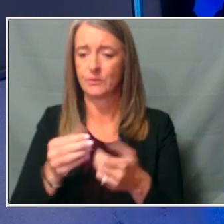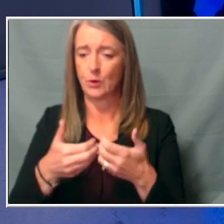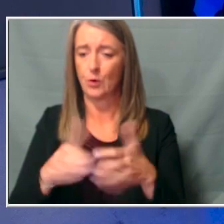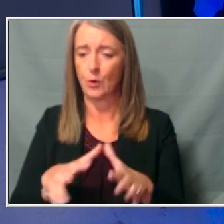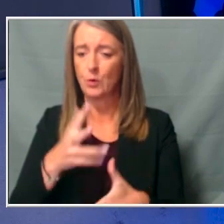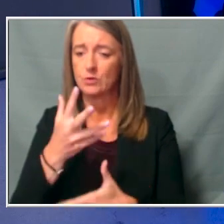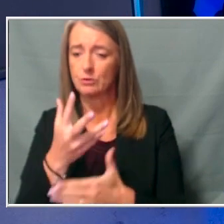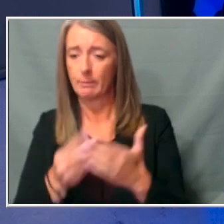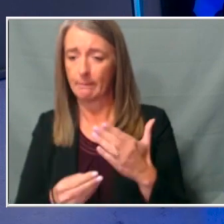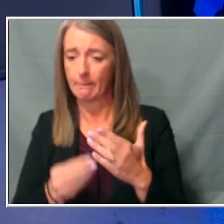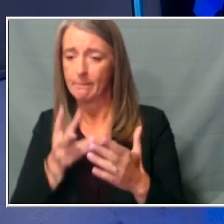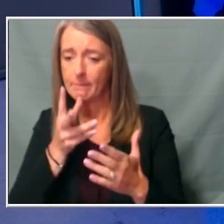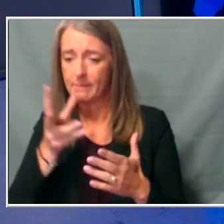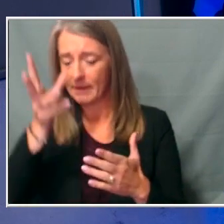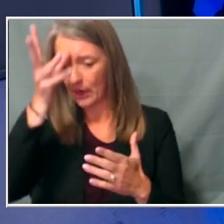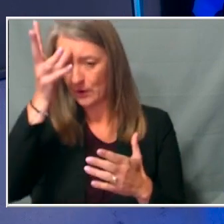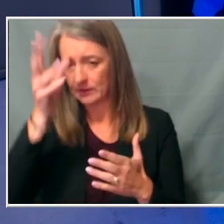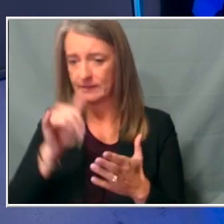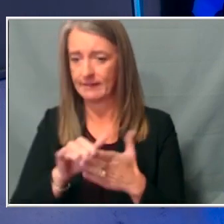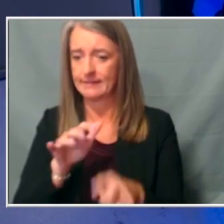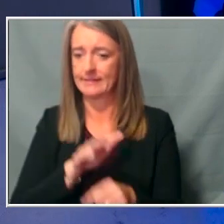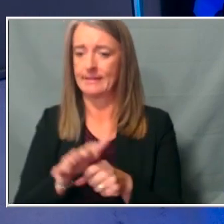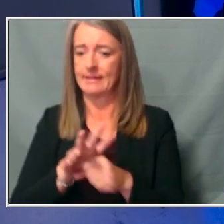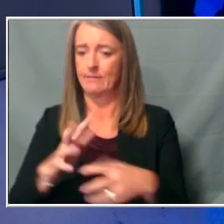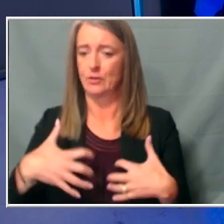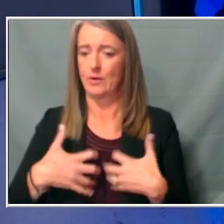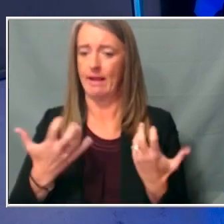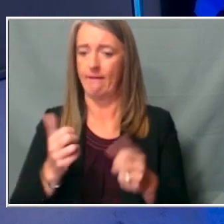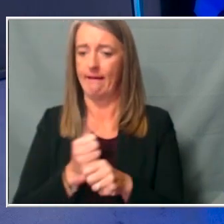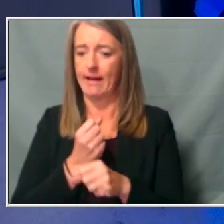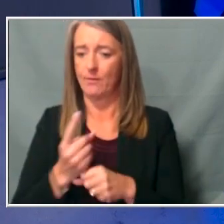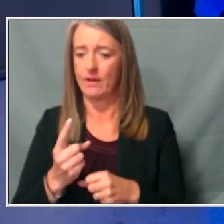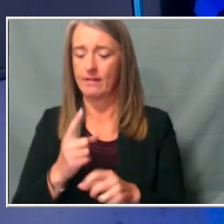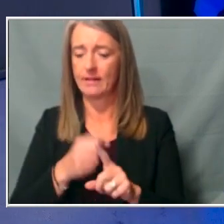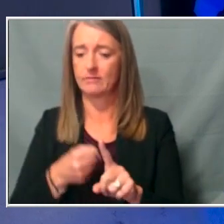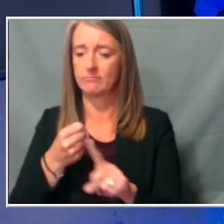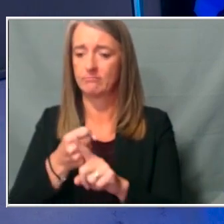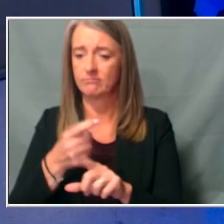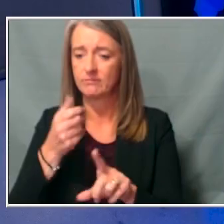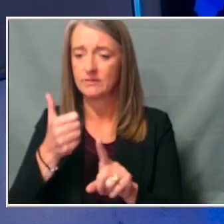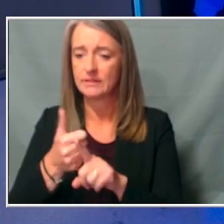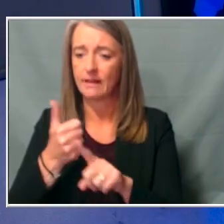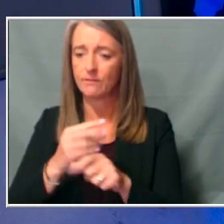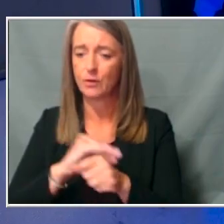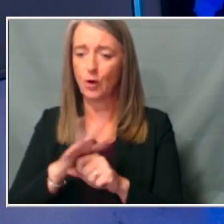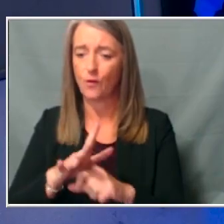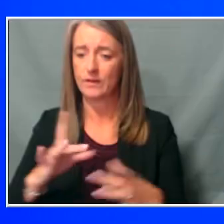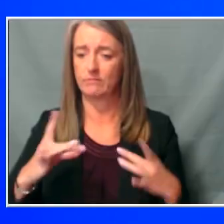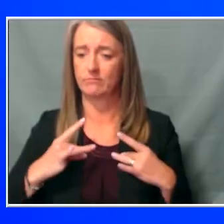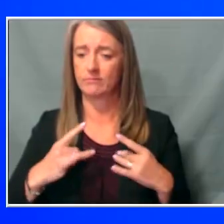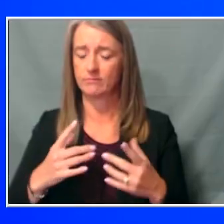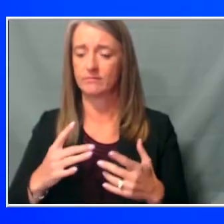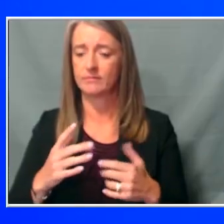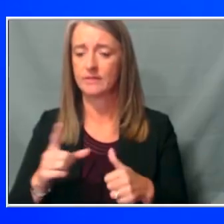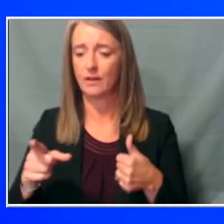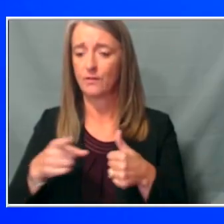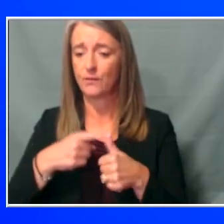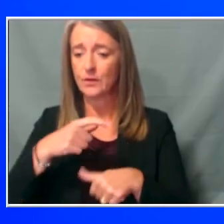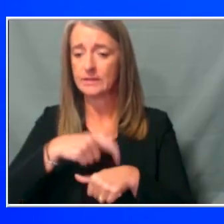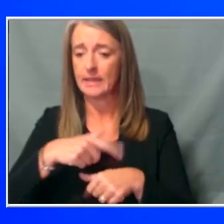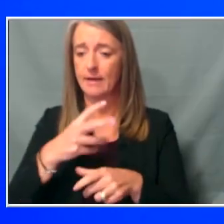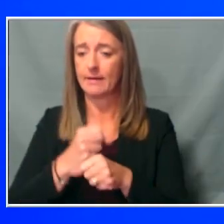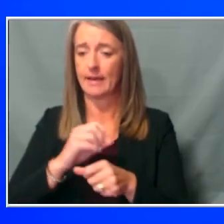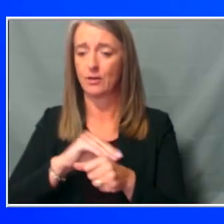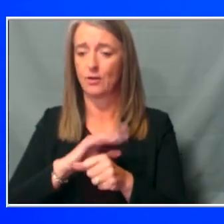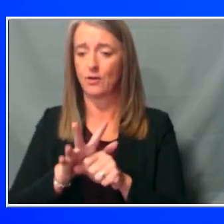parents. That's enough to anger anyone. And then you get COVID. What was that like? The first time I got